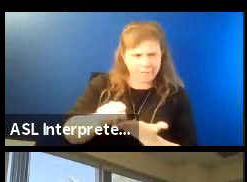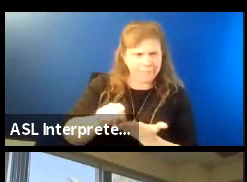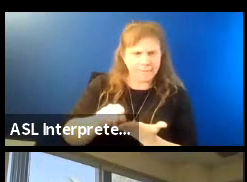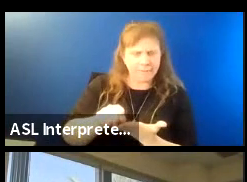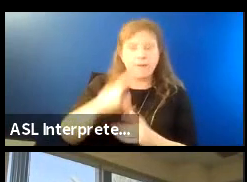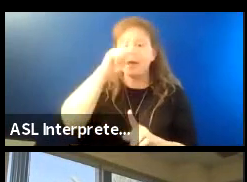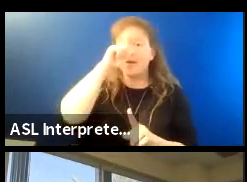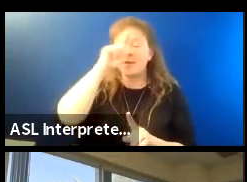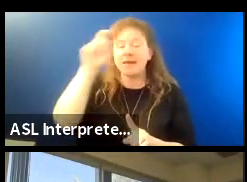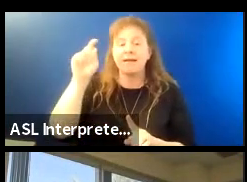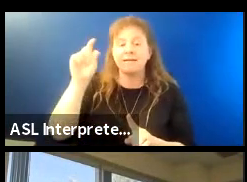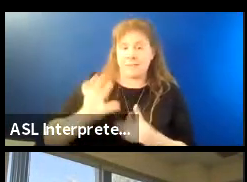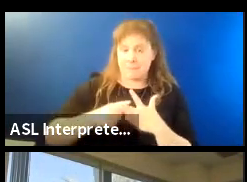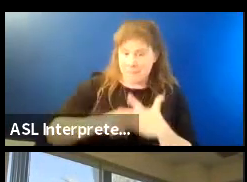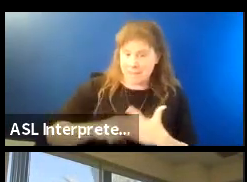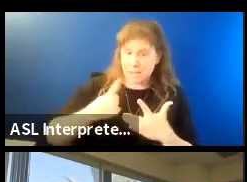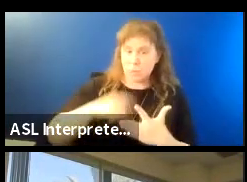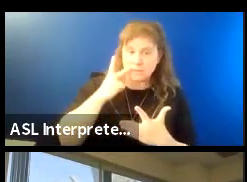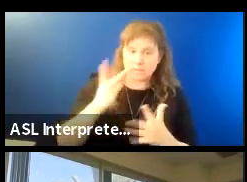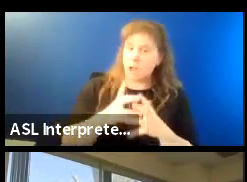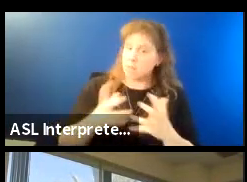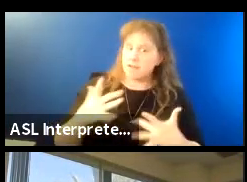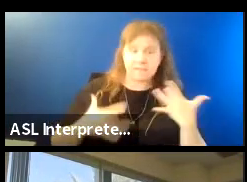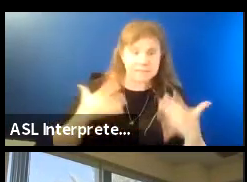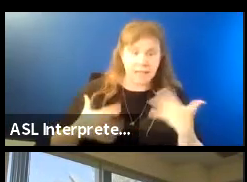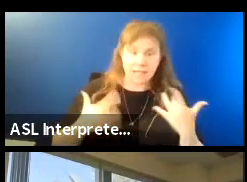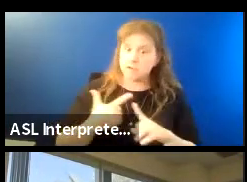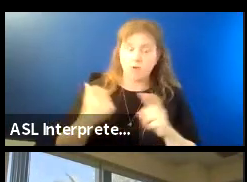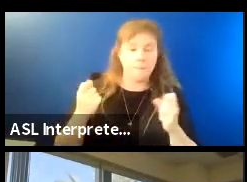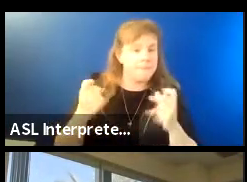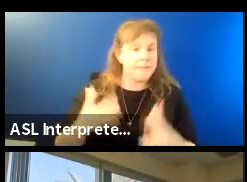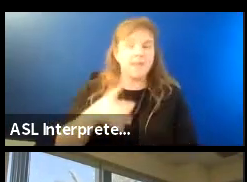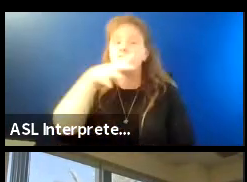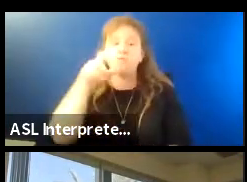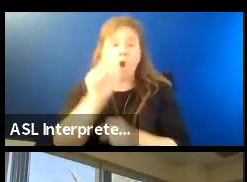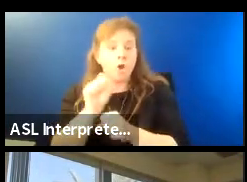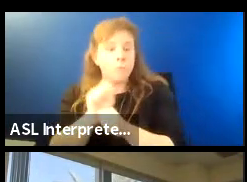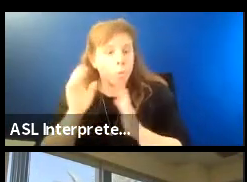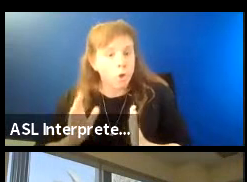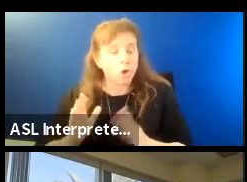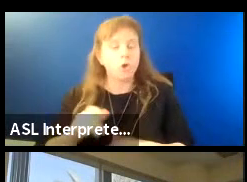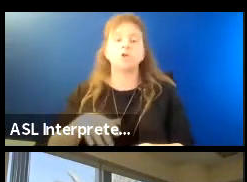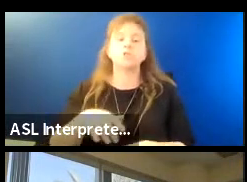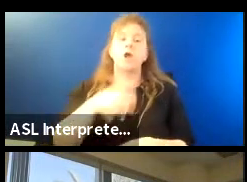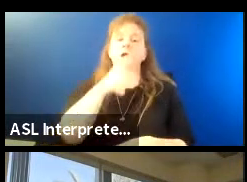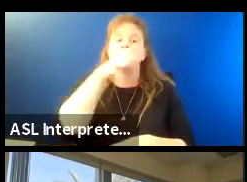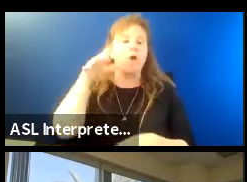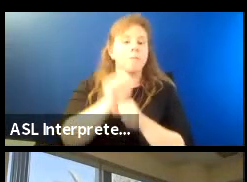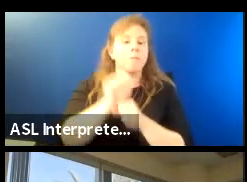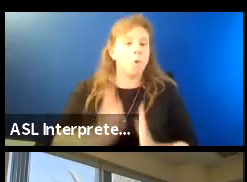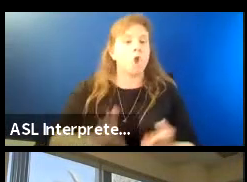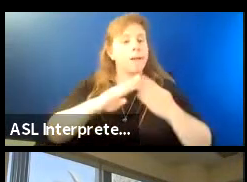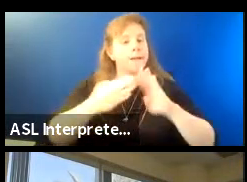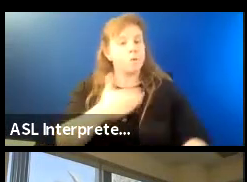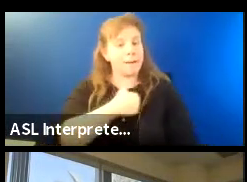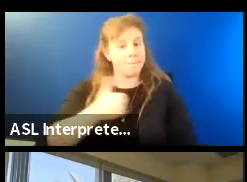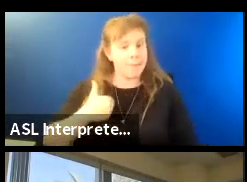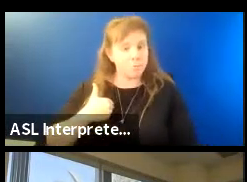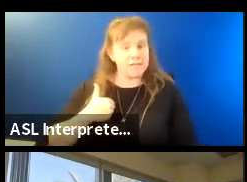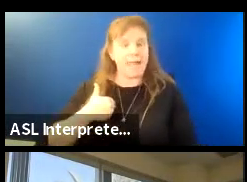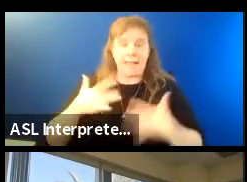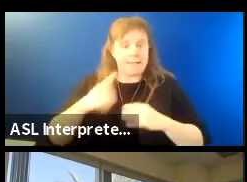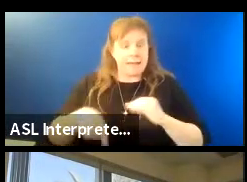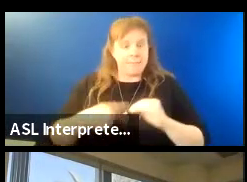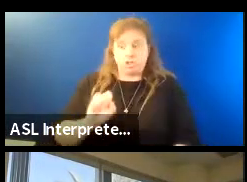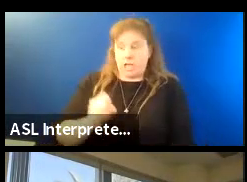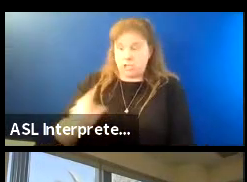because initially we were seeing a lot of excitement from many farm workers and farm worker community members about the J&J